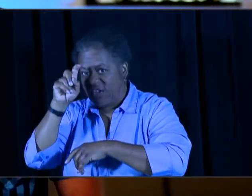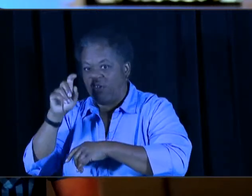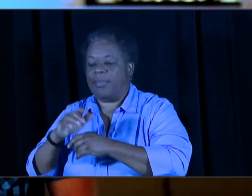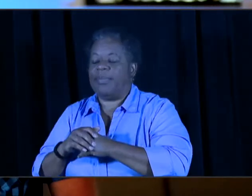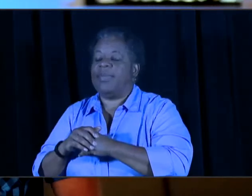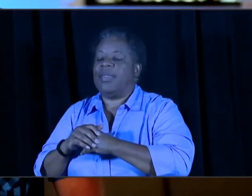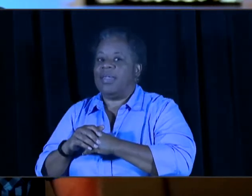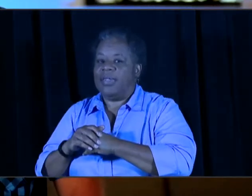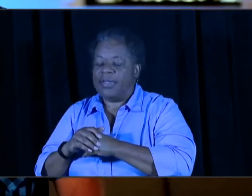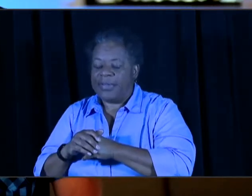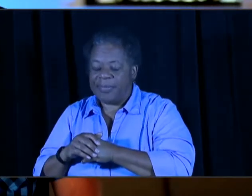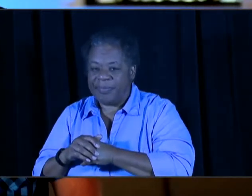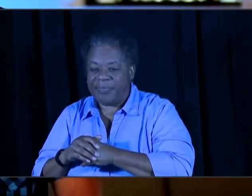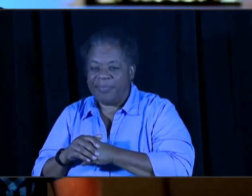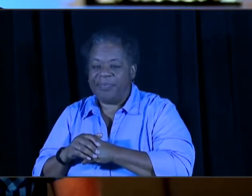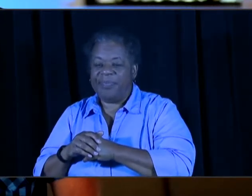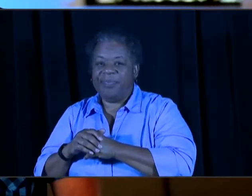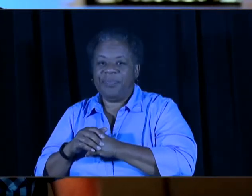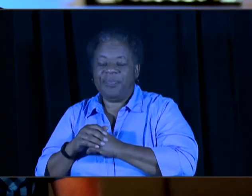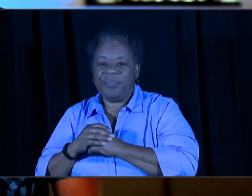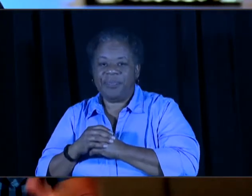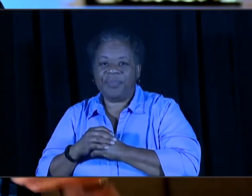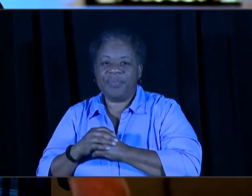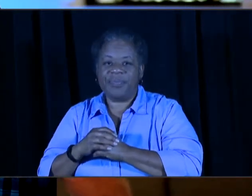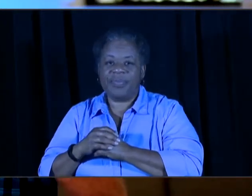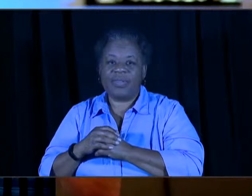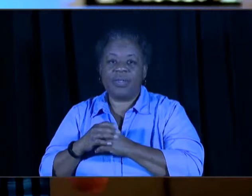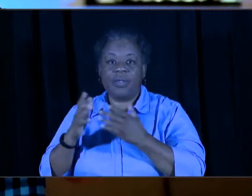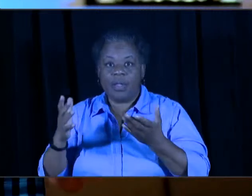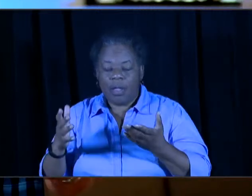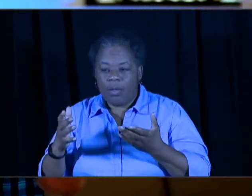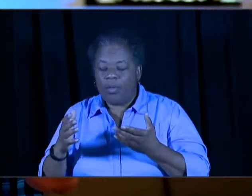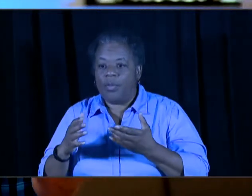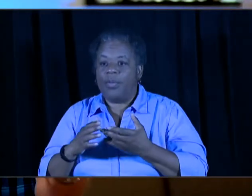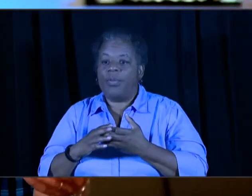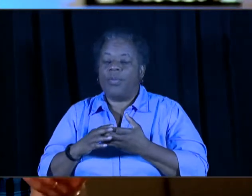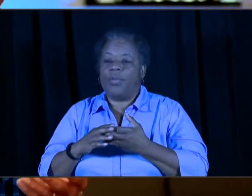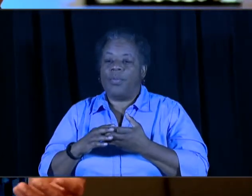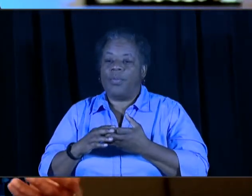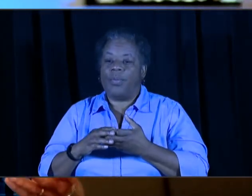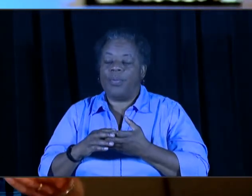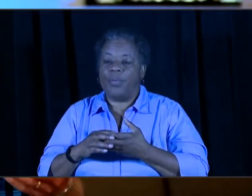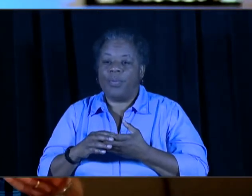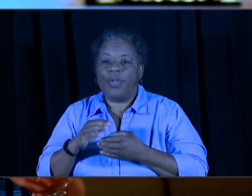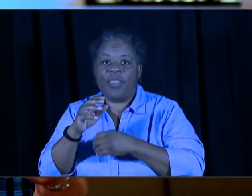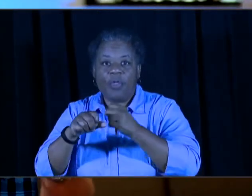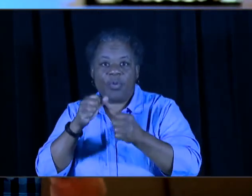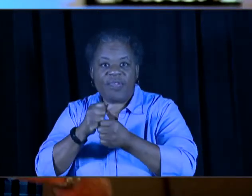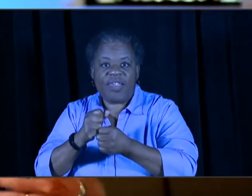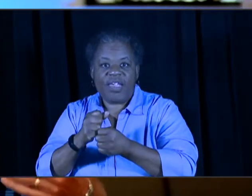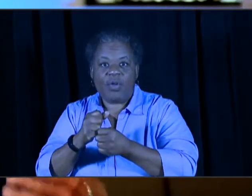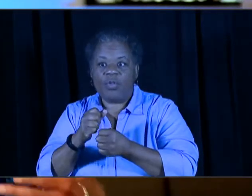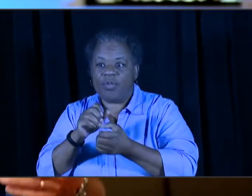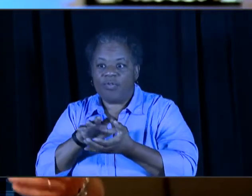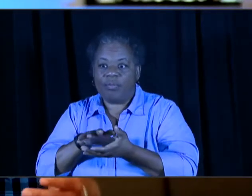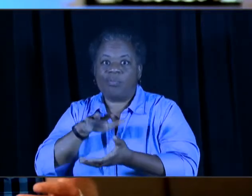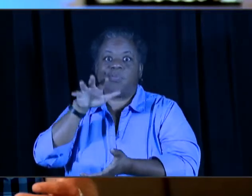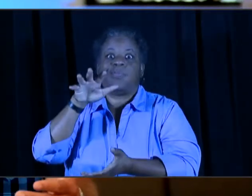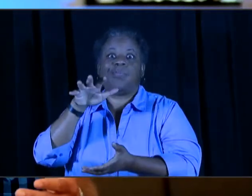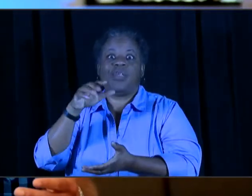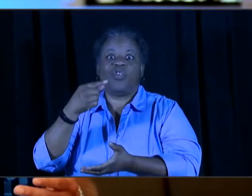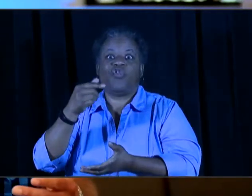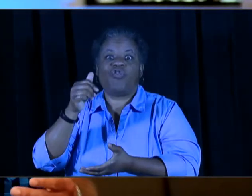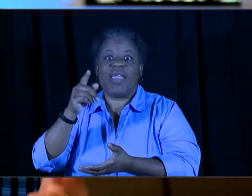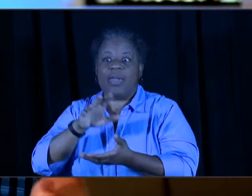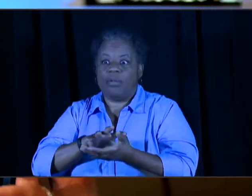distributing grain during the time of the famine. So those years of abundance are over now, and they are into the years of